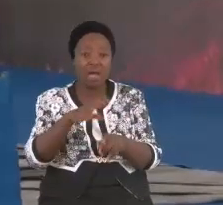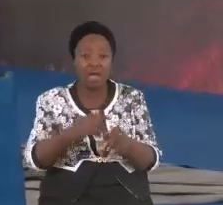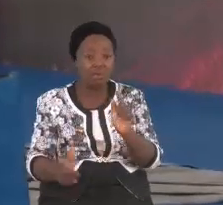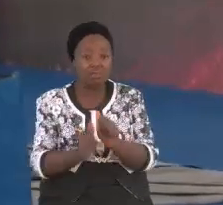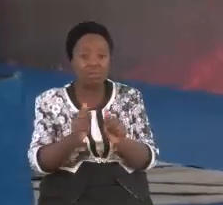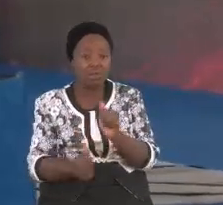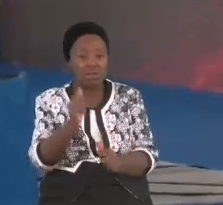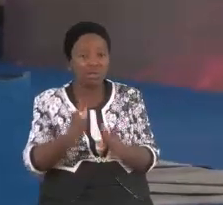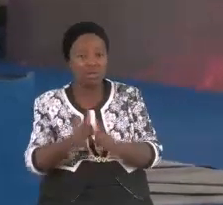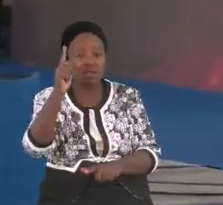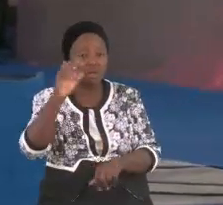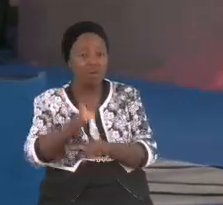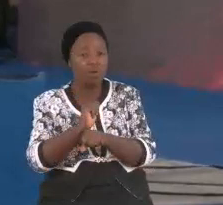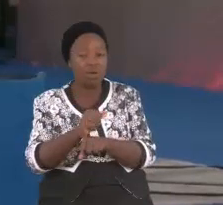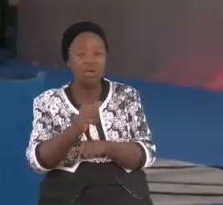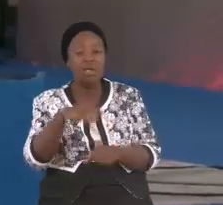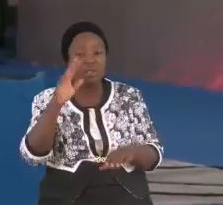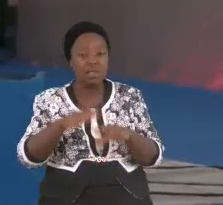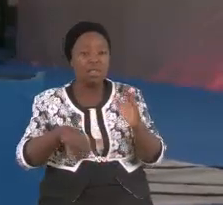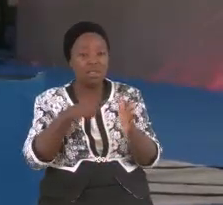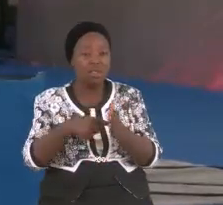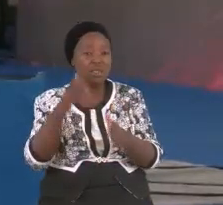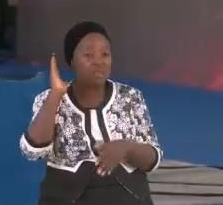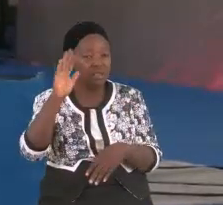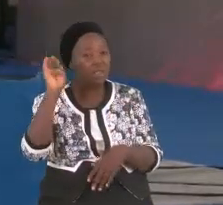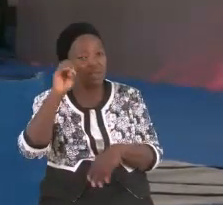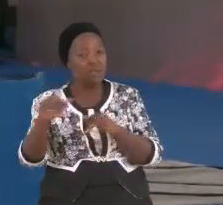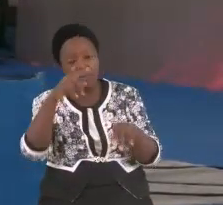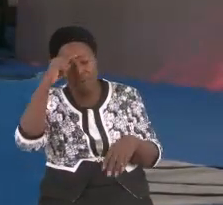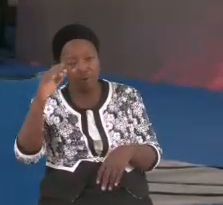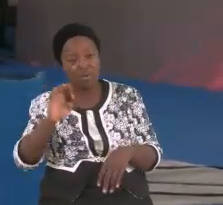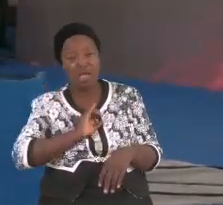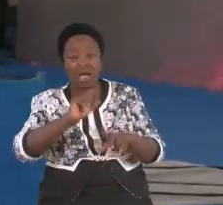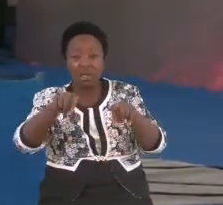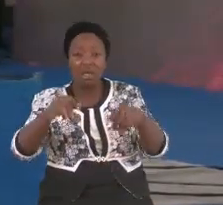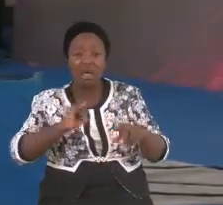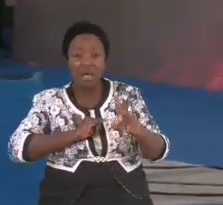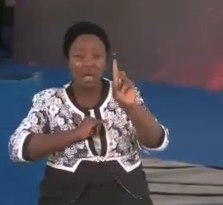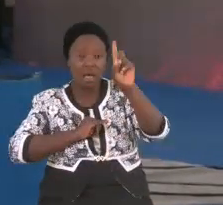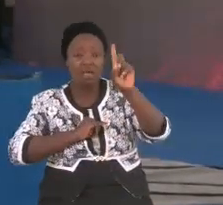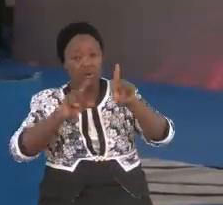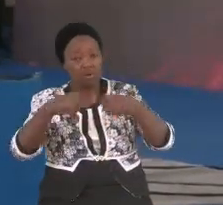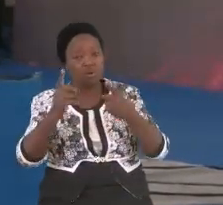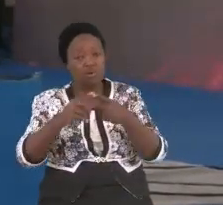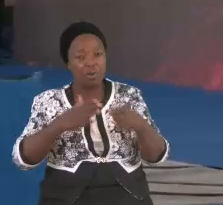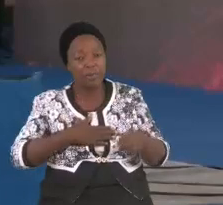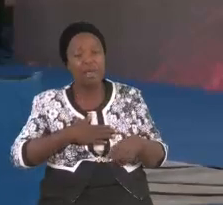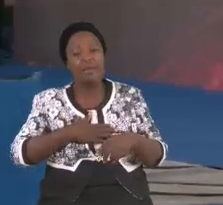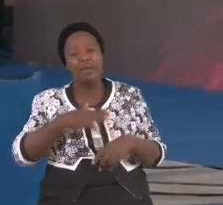do, because I go unto my Father. What's that telling us? It's telling